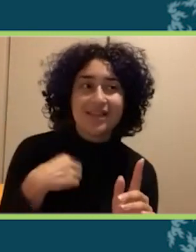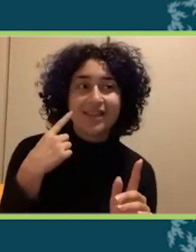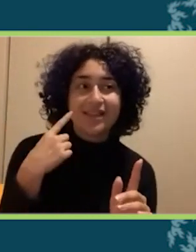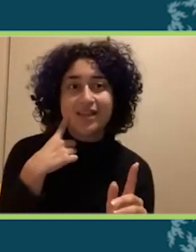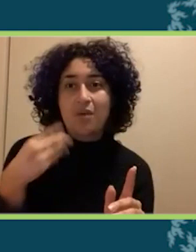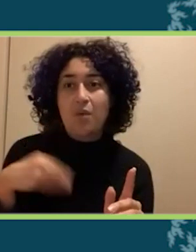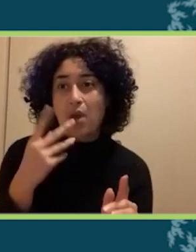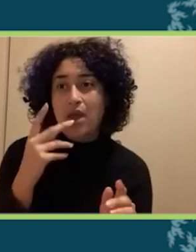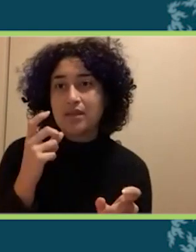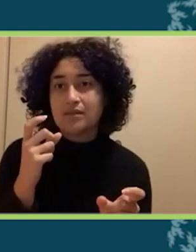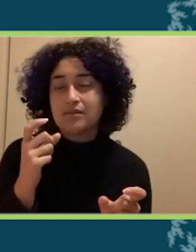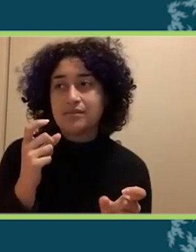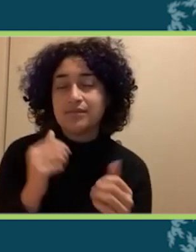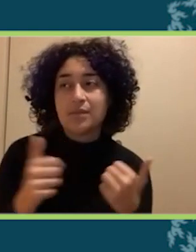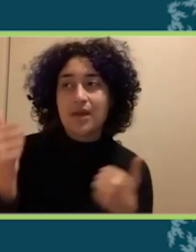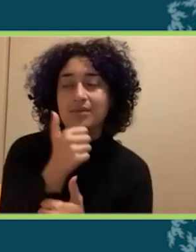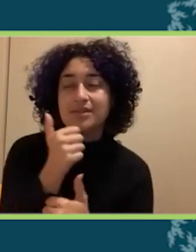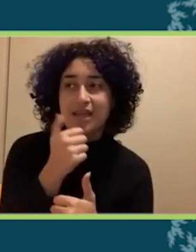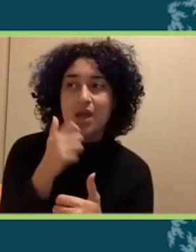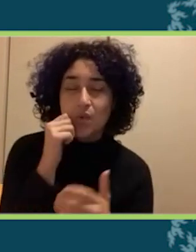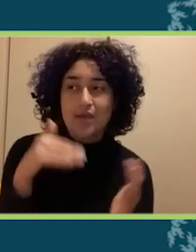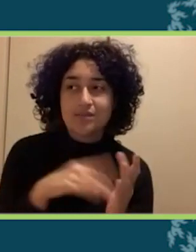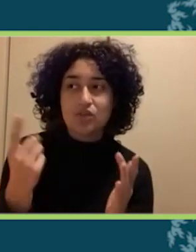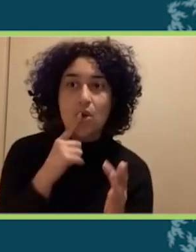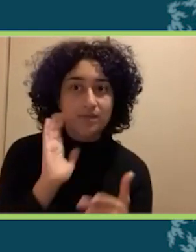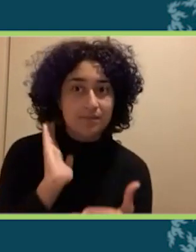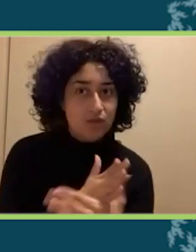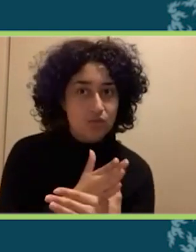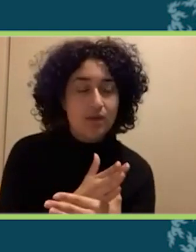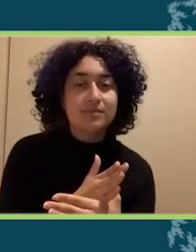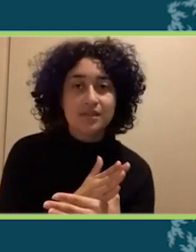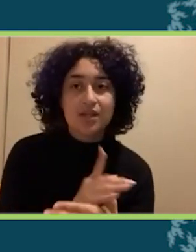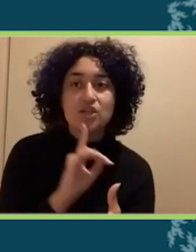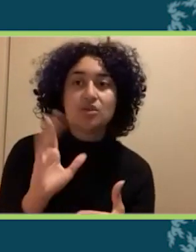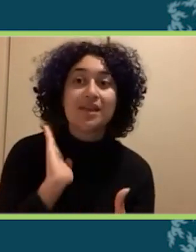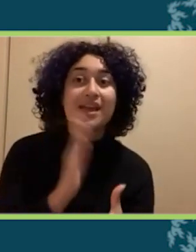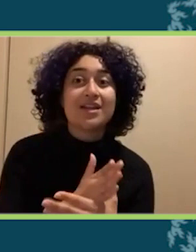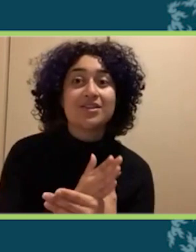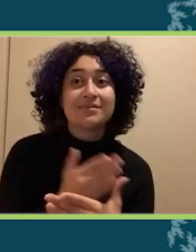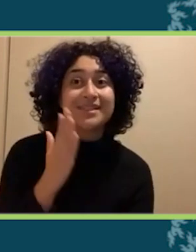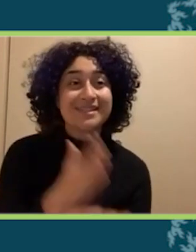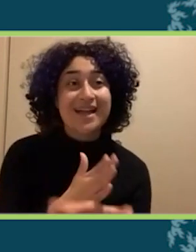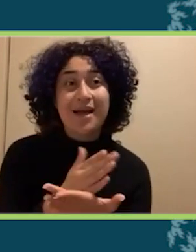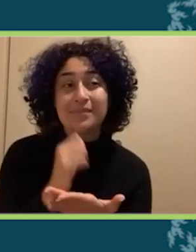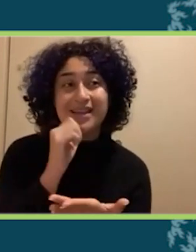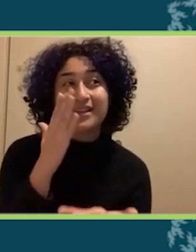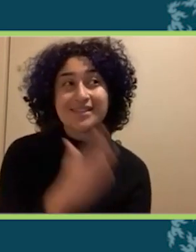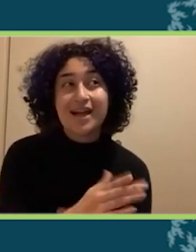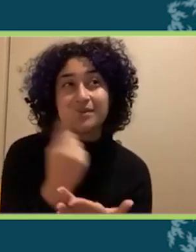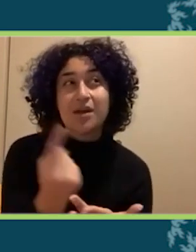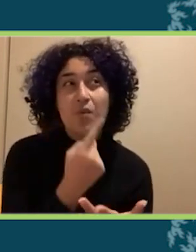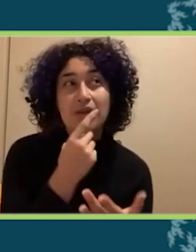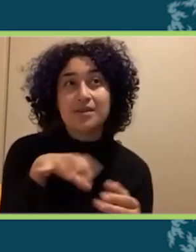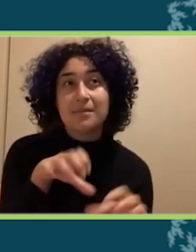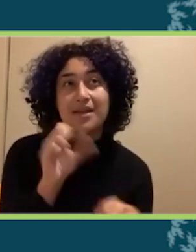white supremacy and racism should always be interrupted, it should be interrupted to not stop someone's ability to